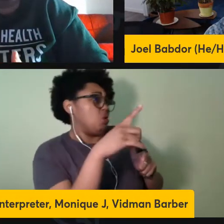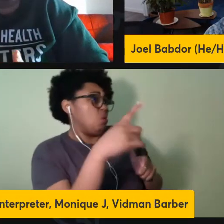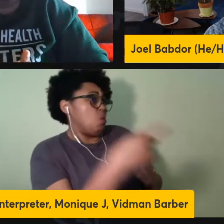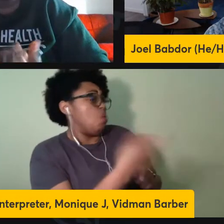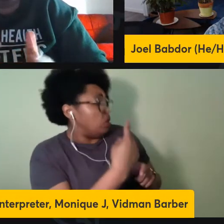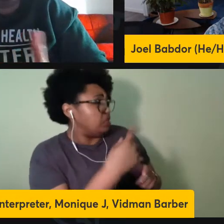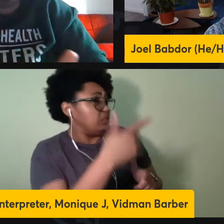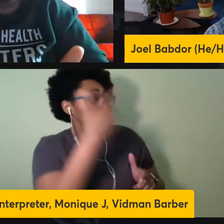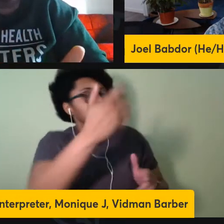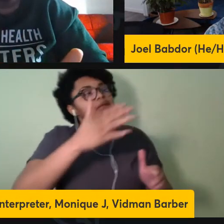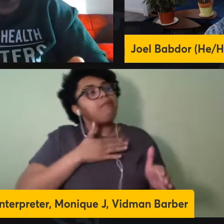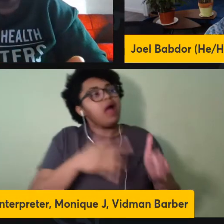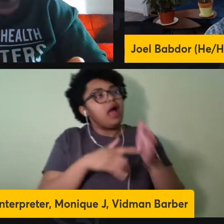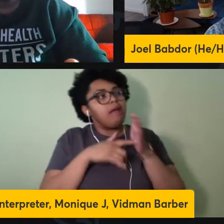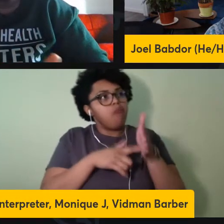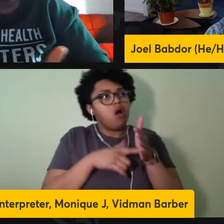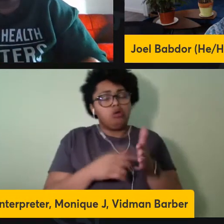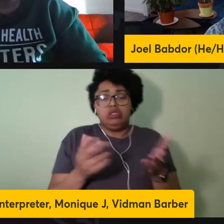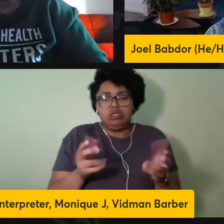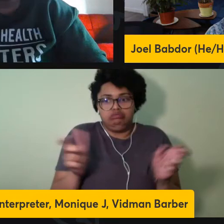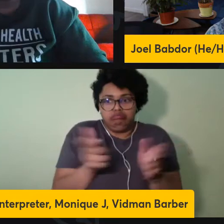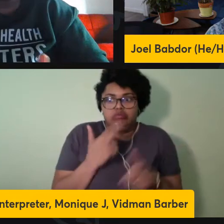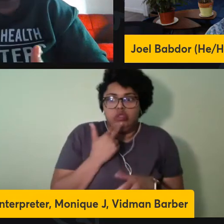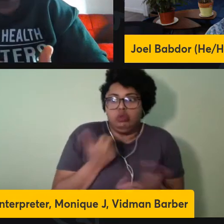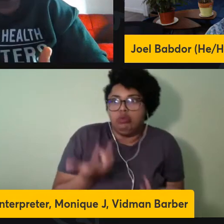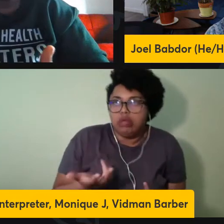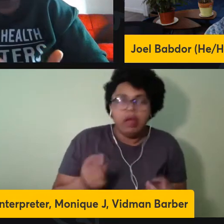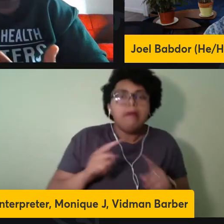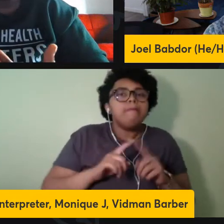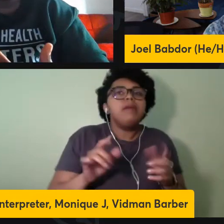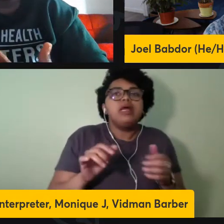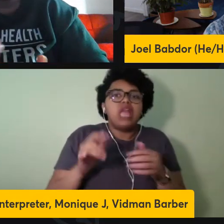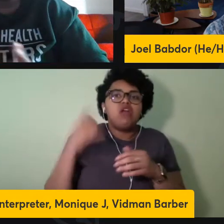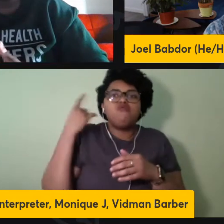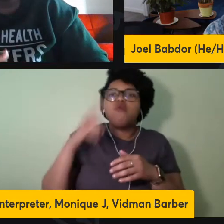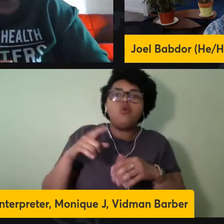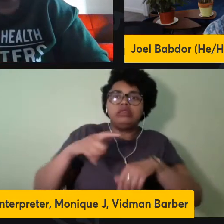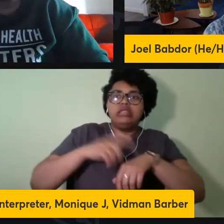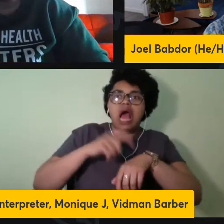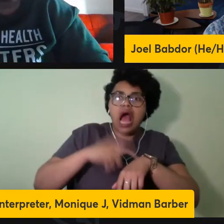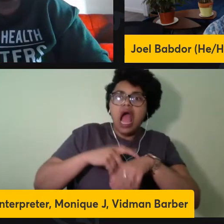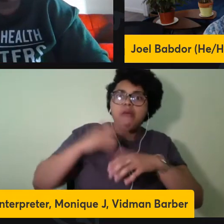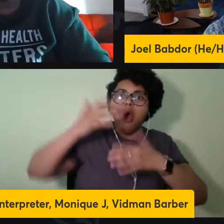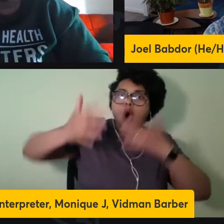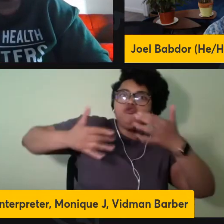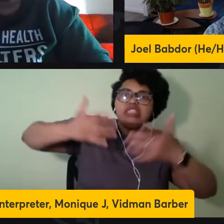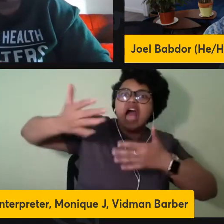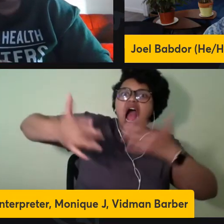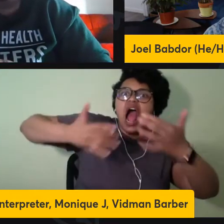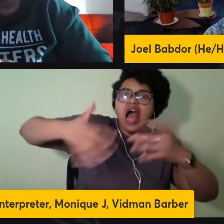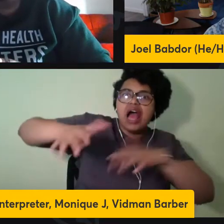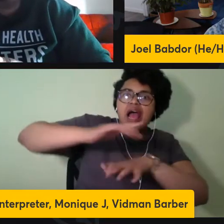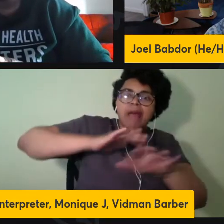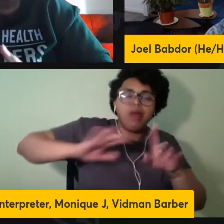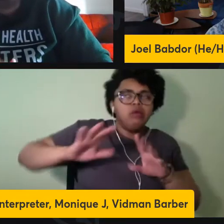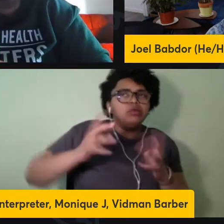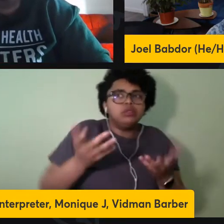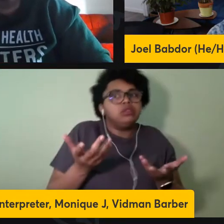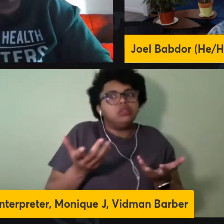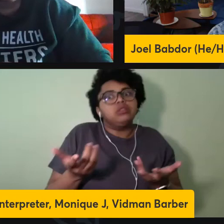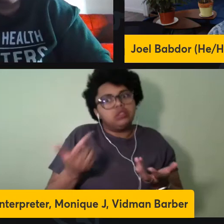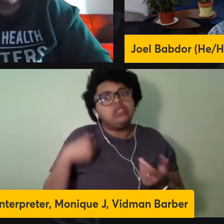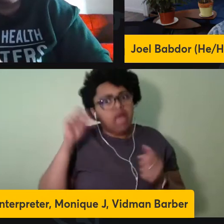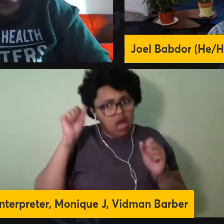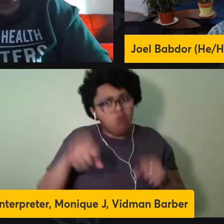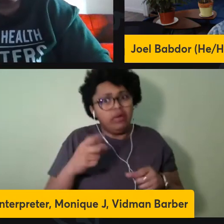inflammation affecting the stromal compartment over time in chronic inflammatory settings? That's definitely something I want